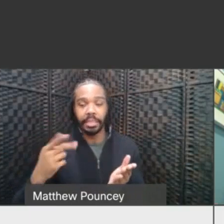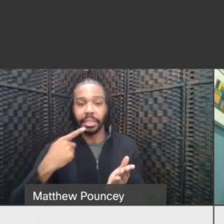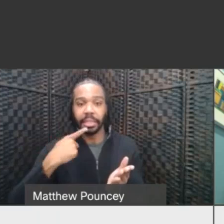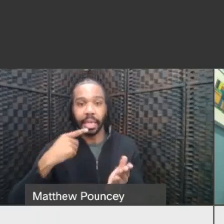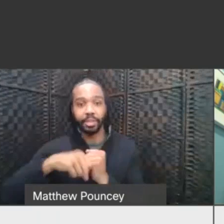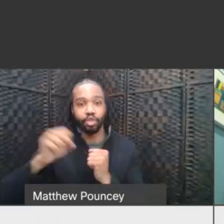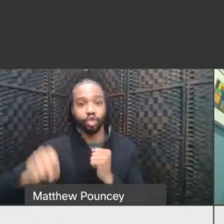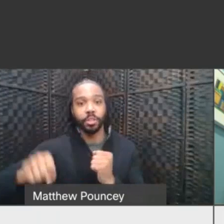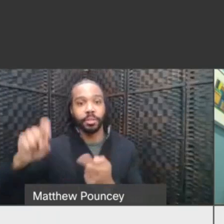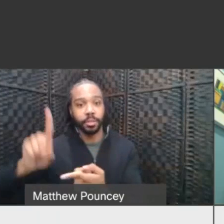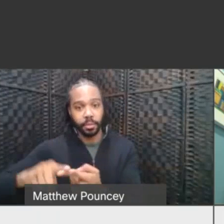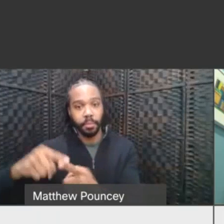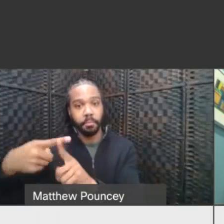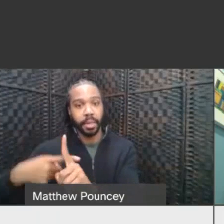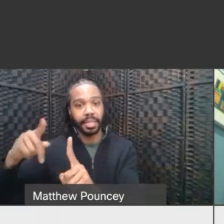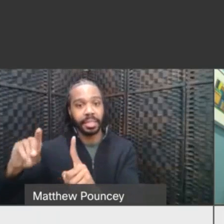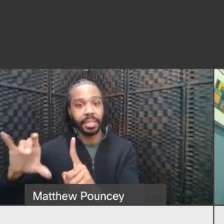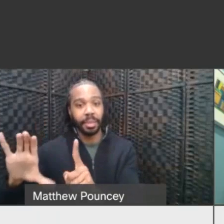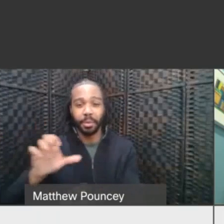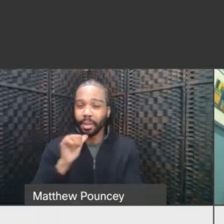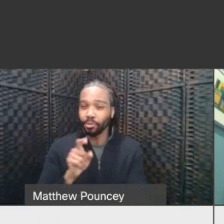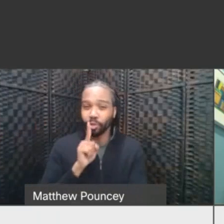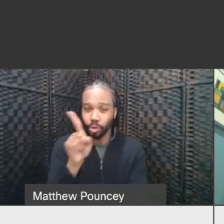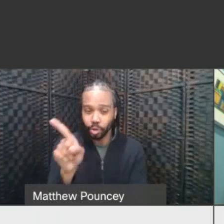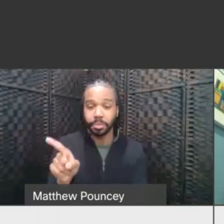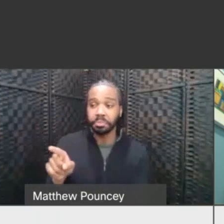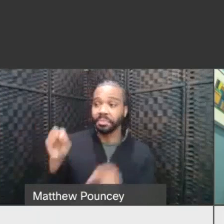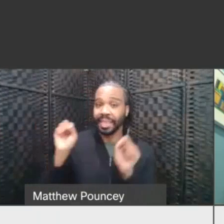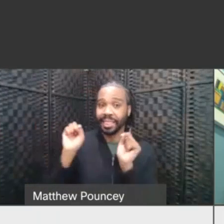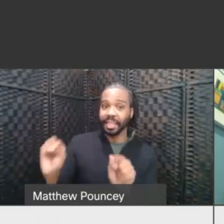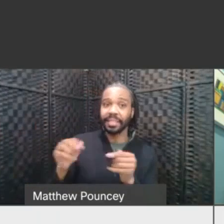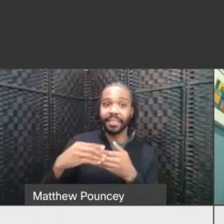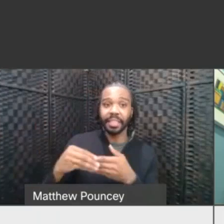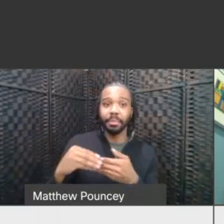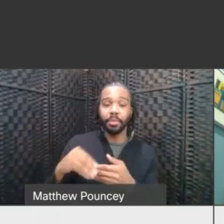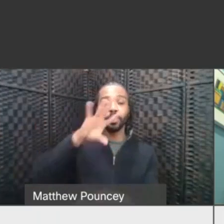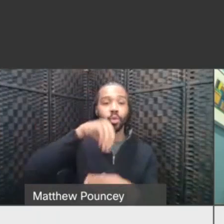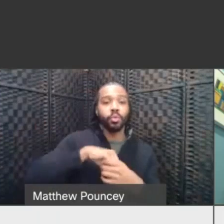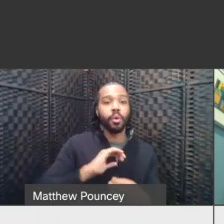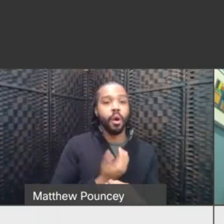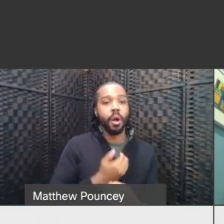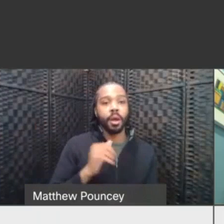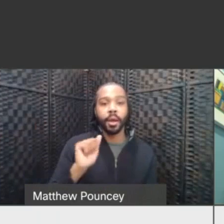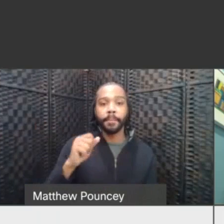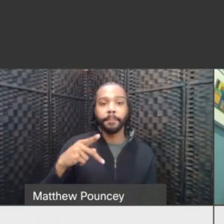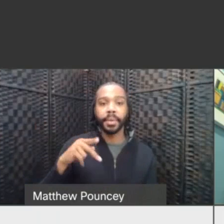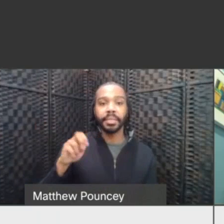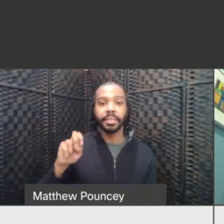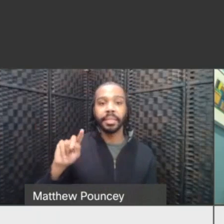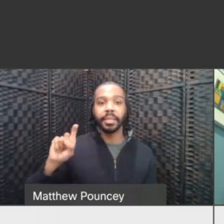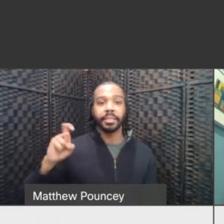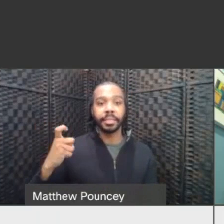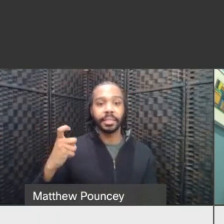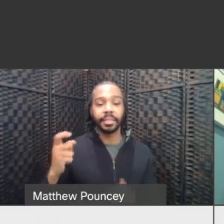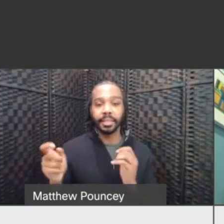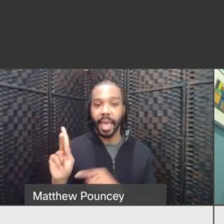extended. This flexibility was included in our Appendix K, And so it is still in the